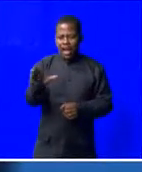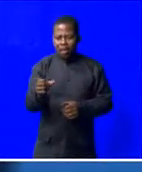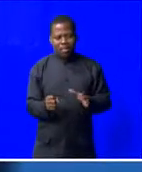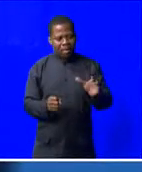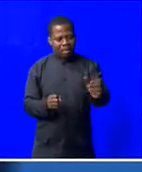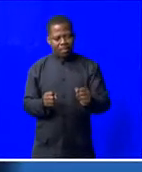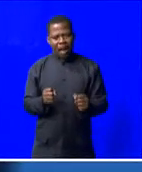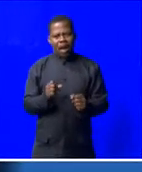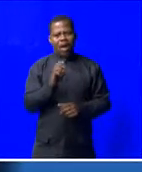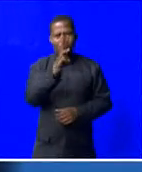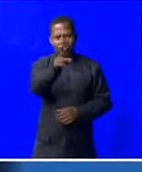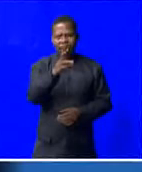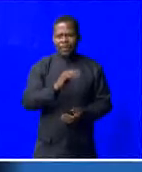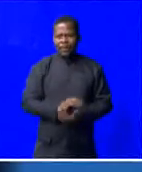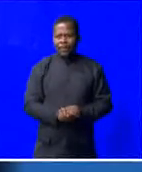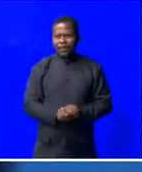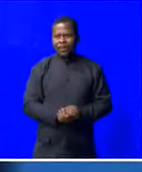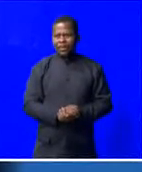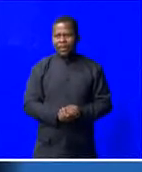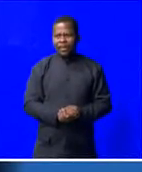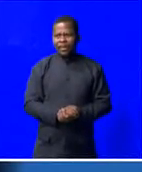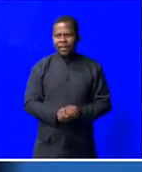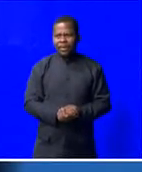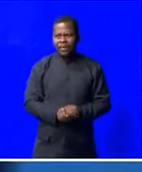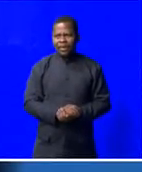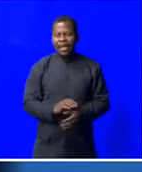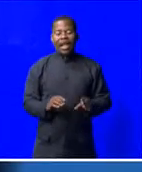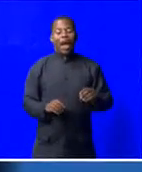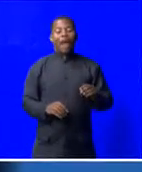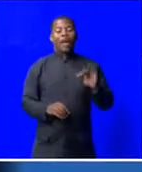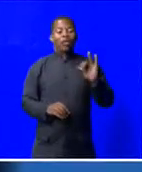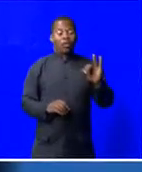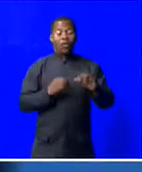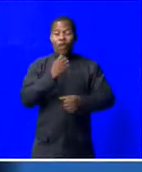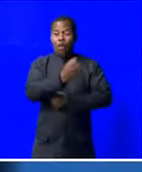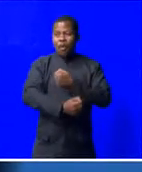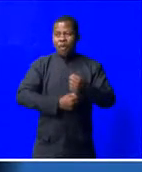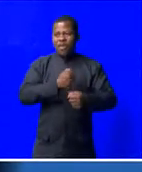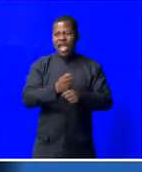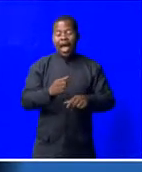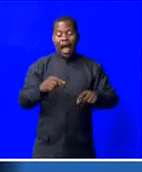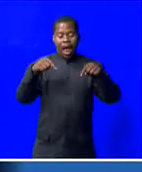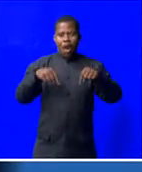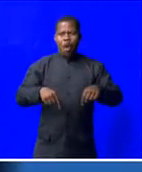letindlela lawa akhona. Number two, lomnyanga lo vele